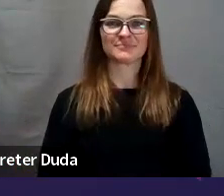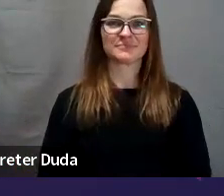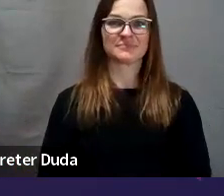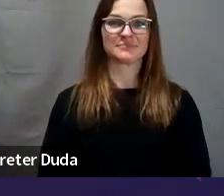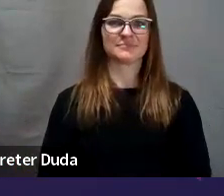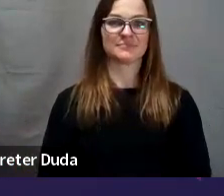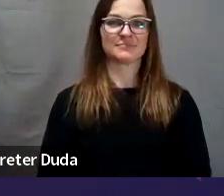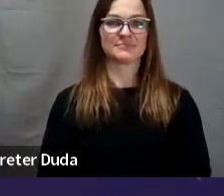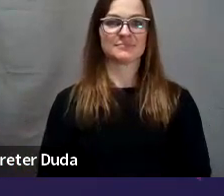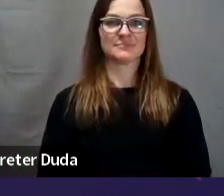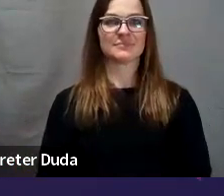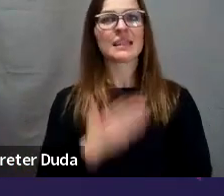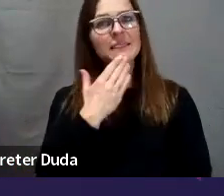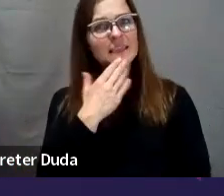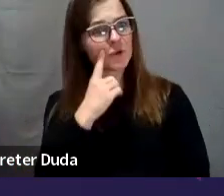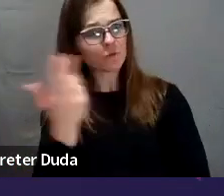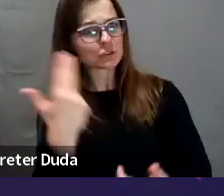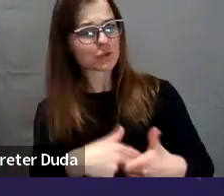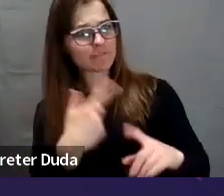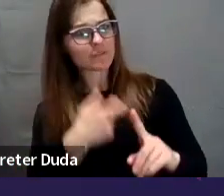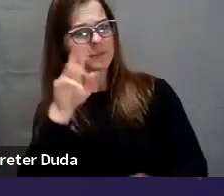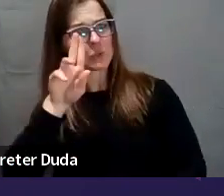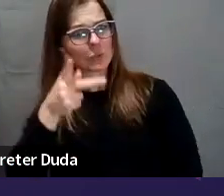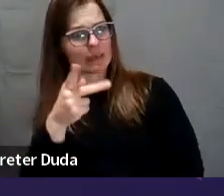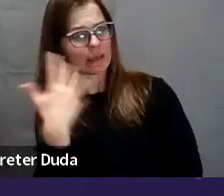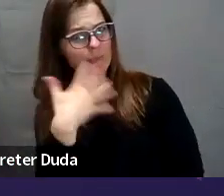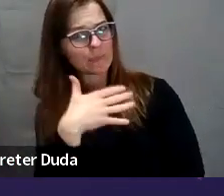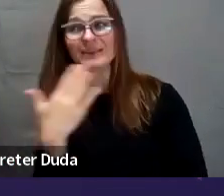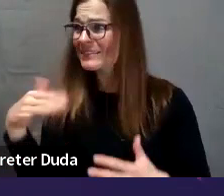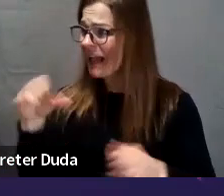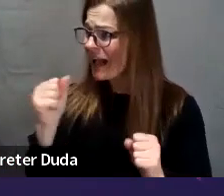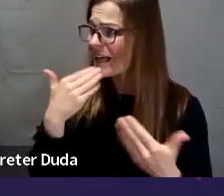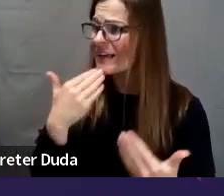Thank you for joining us from the UK too. Yeah.